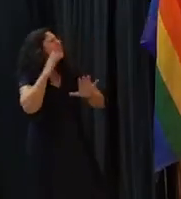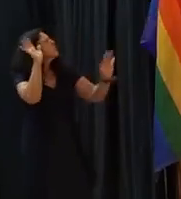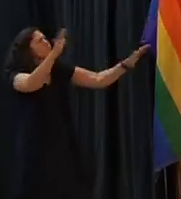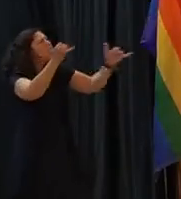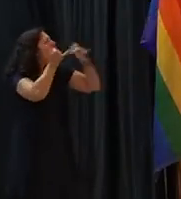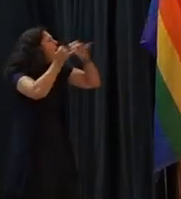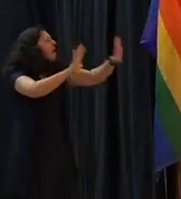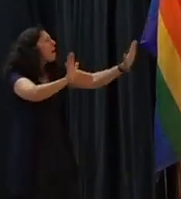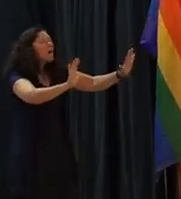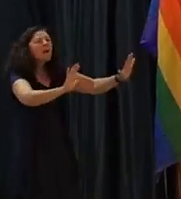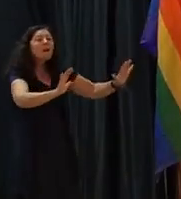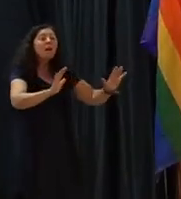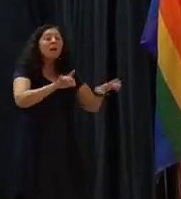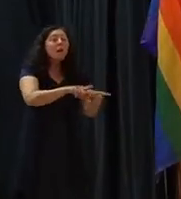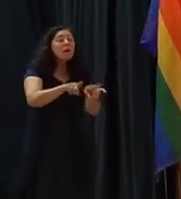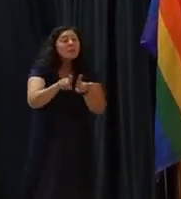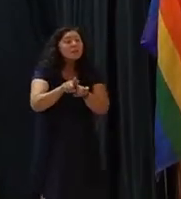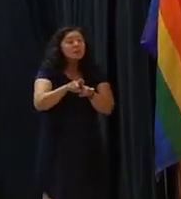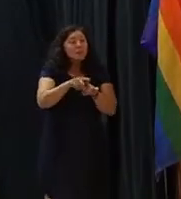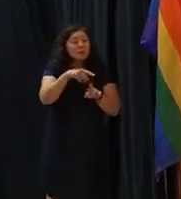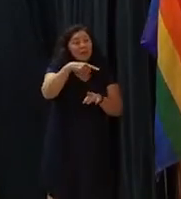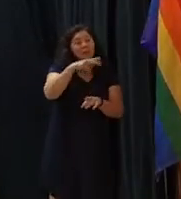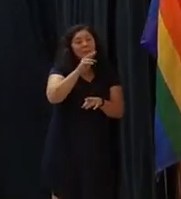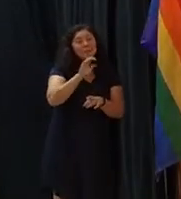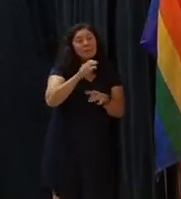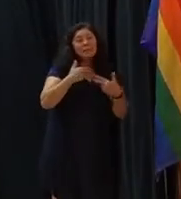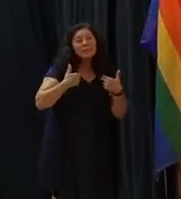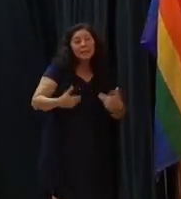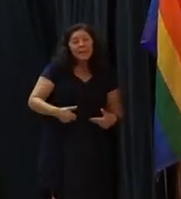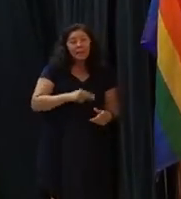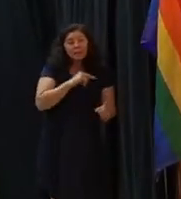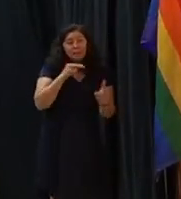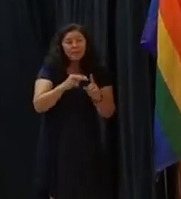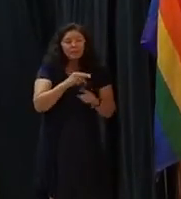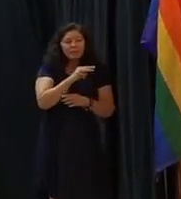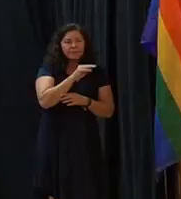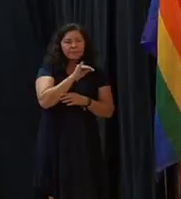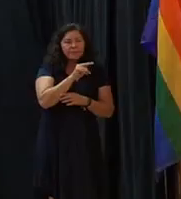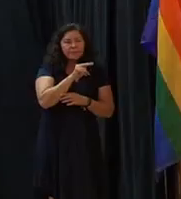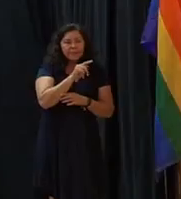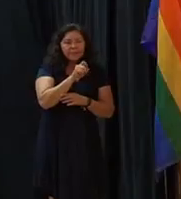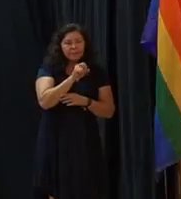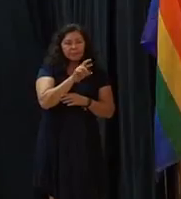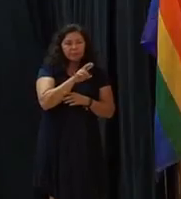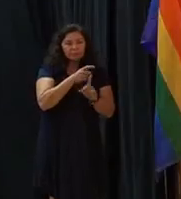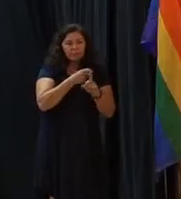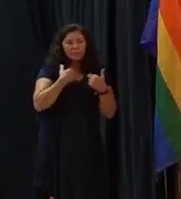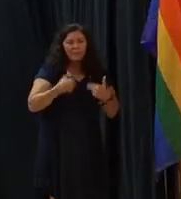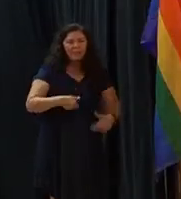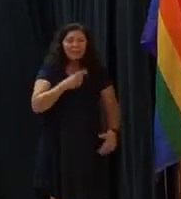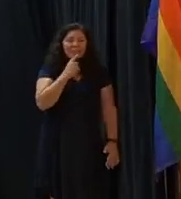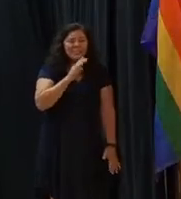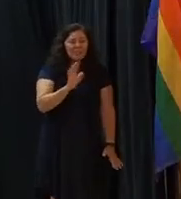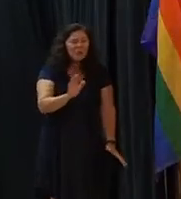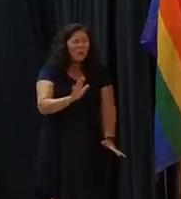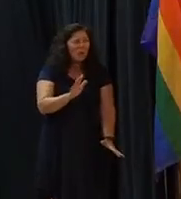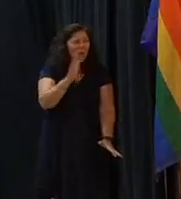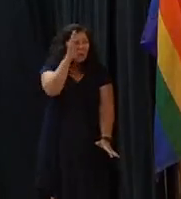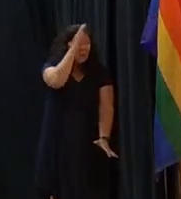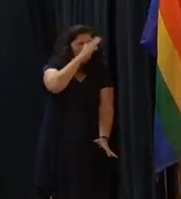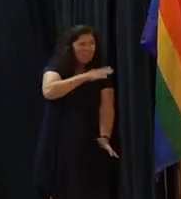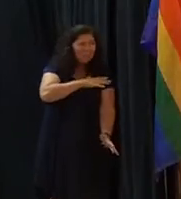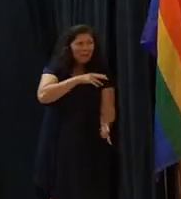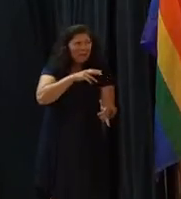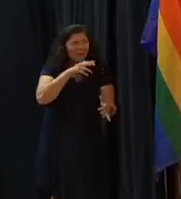was also from the public health perspective. As the Minister of Health, they've acknowledged that criminalizing men having sex with